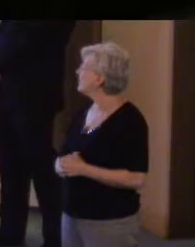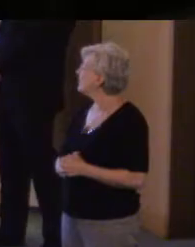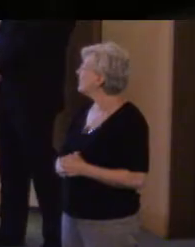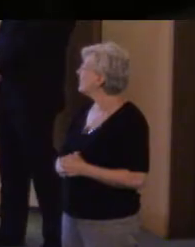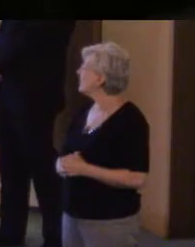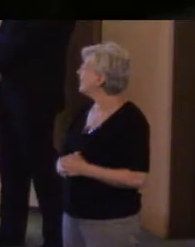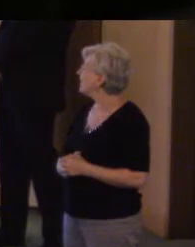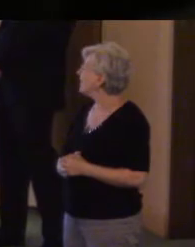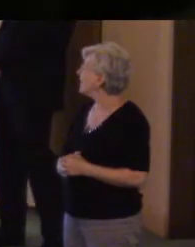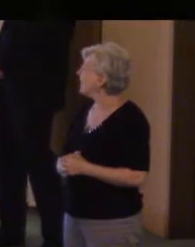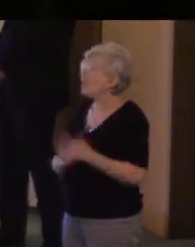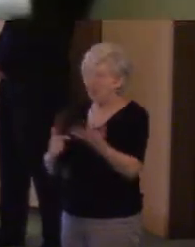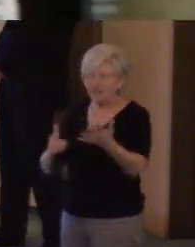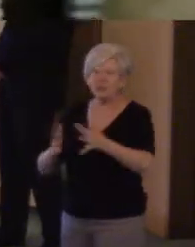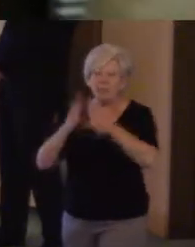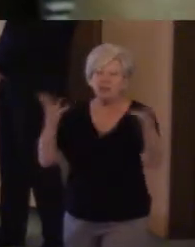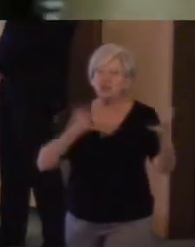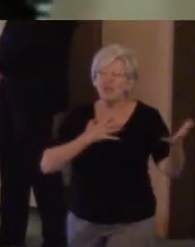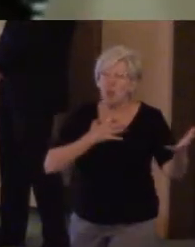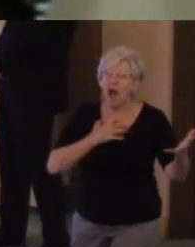Oh, come on! Oh!